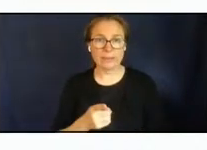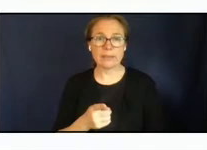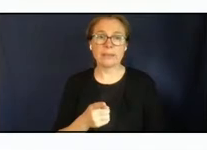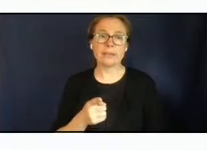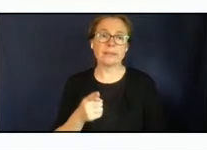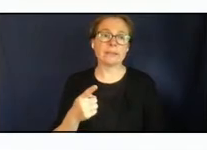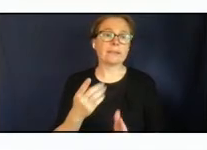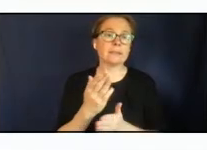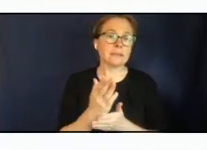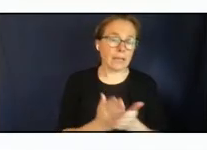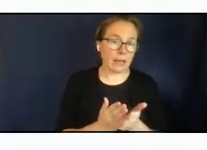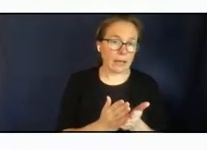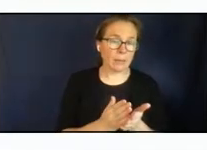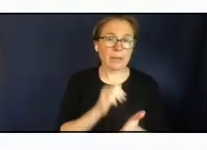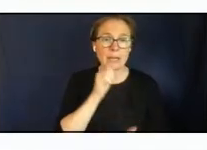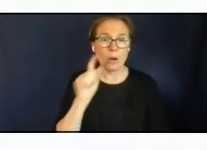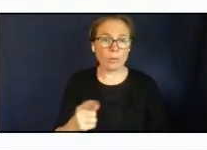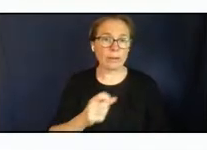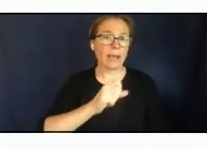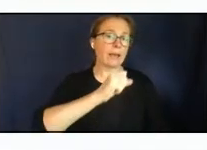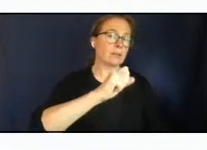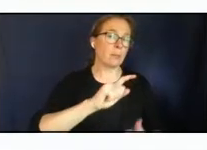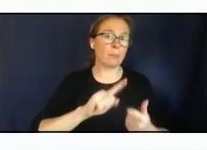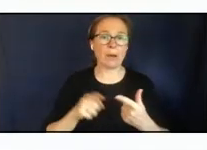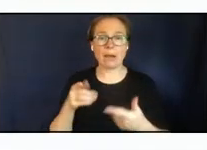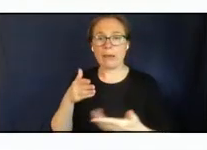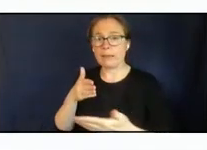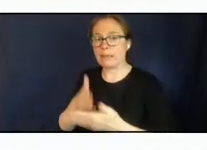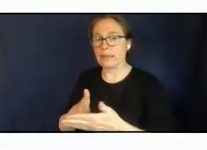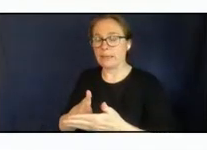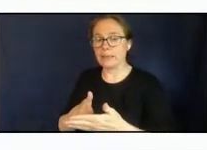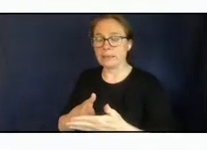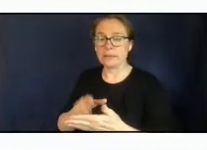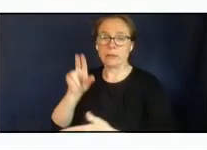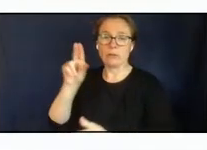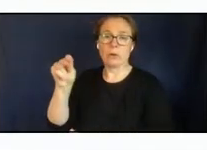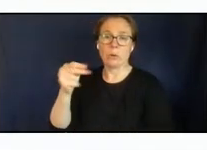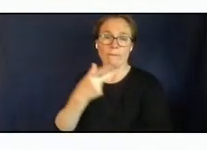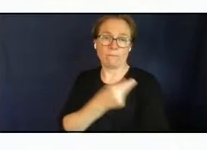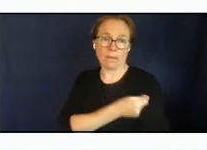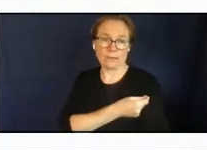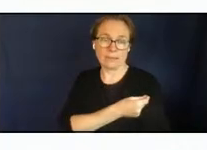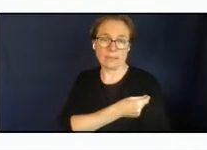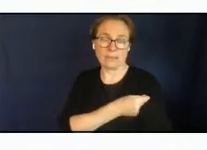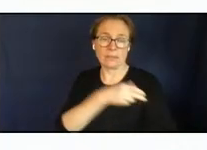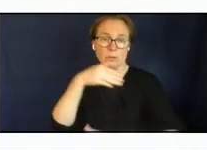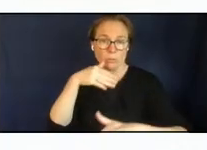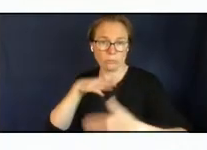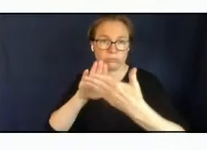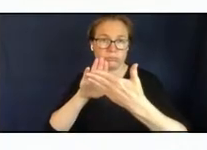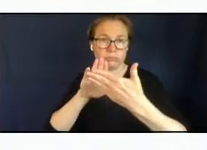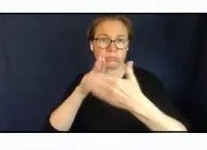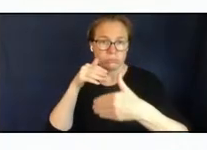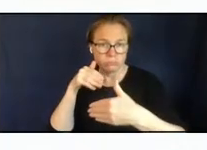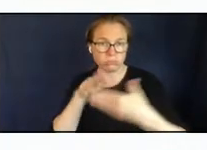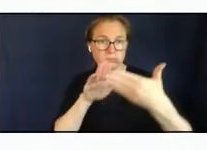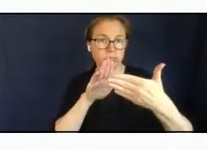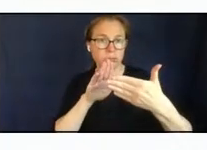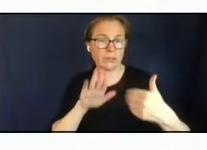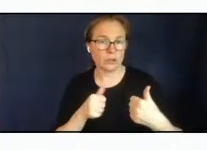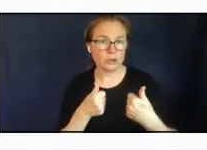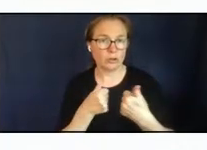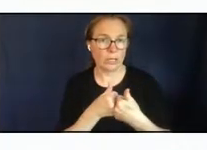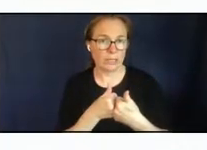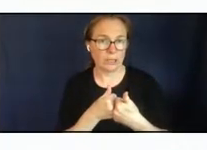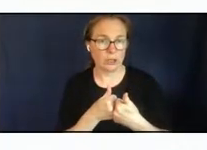anti-vaccination advocacy. And we face even those challenges at our events in which we're forced to train ourselves